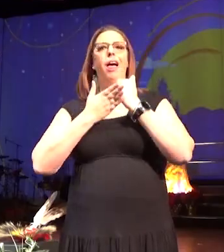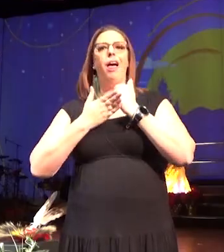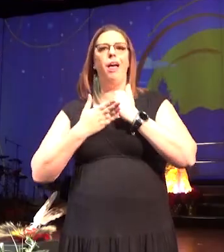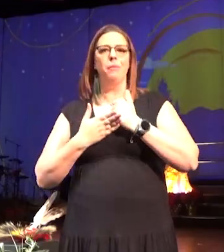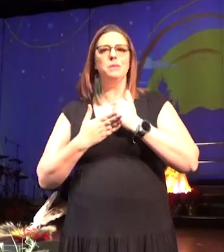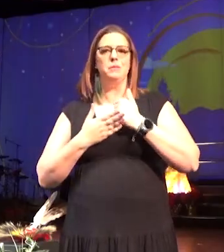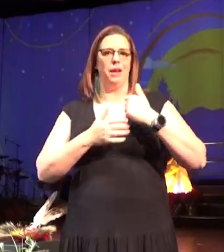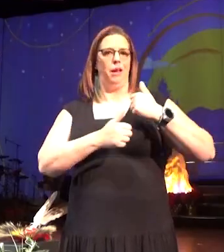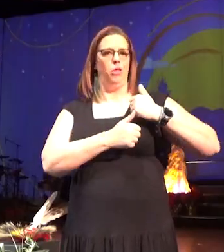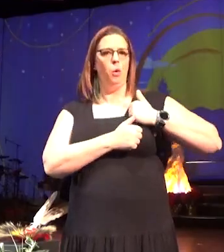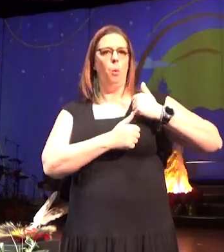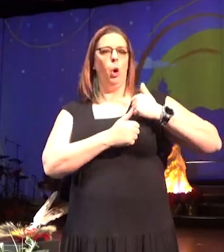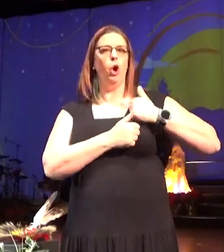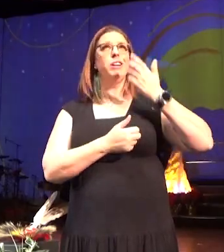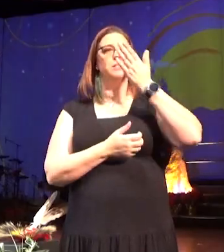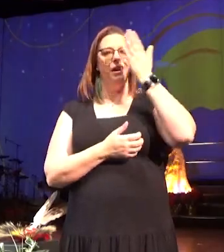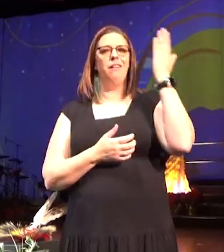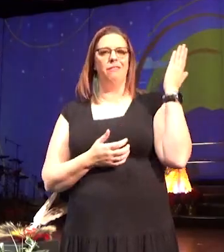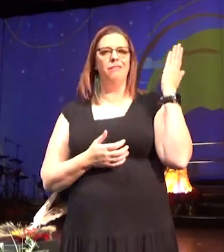the warriors of the Creator.